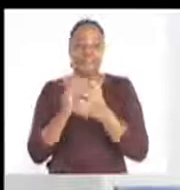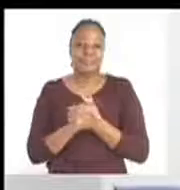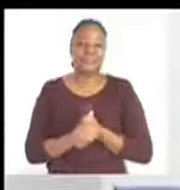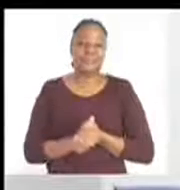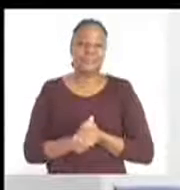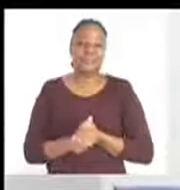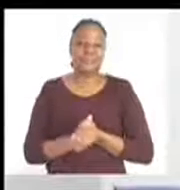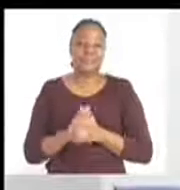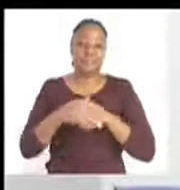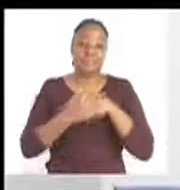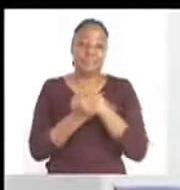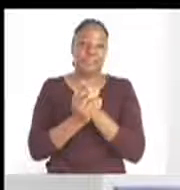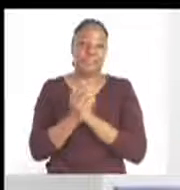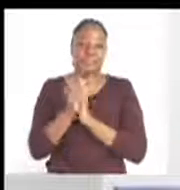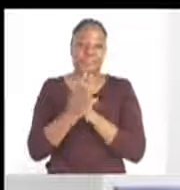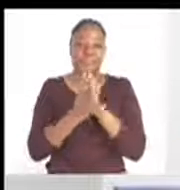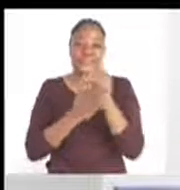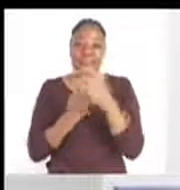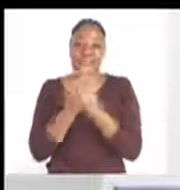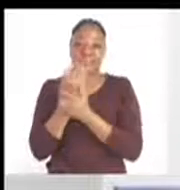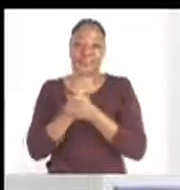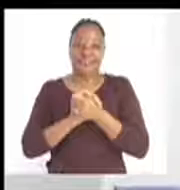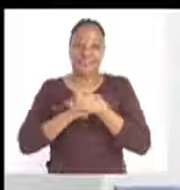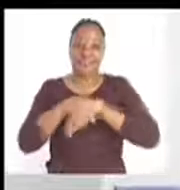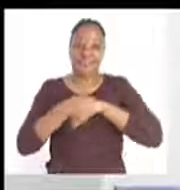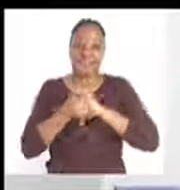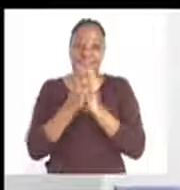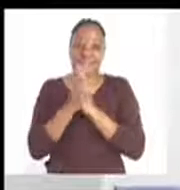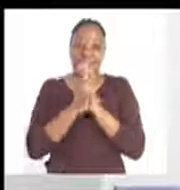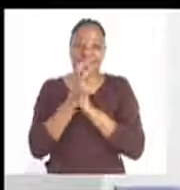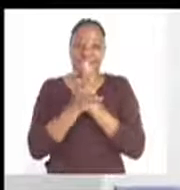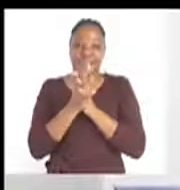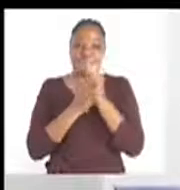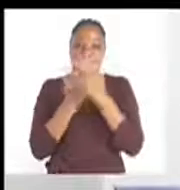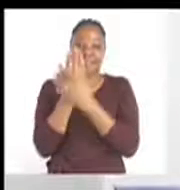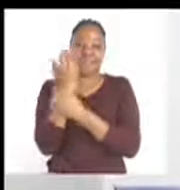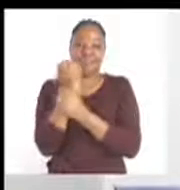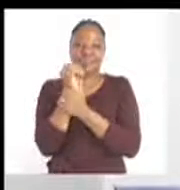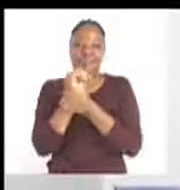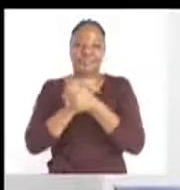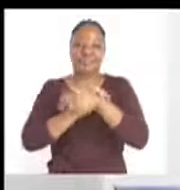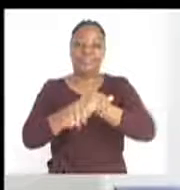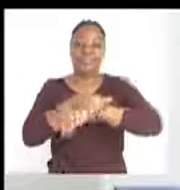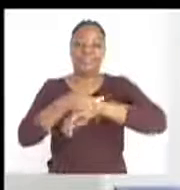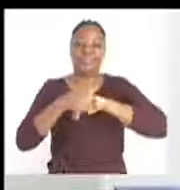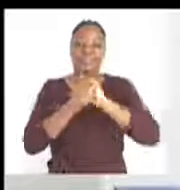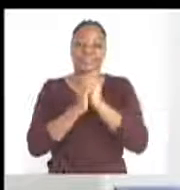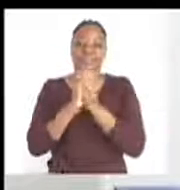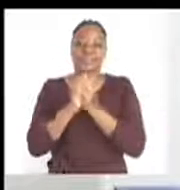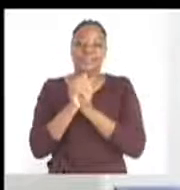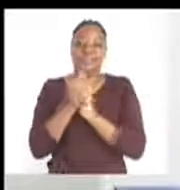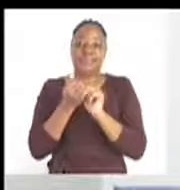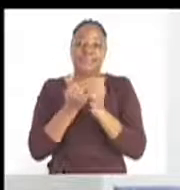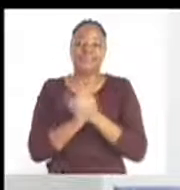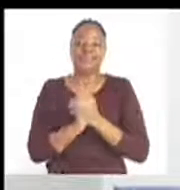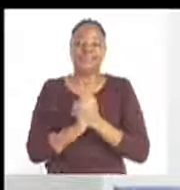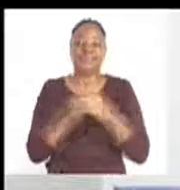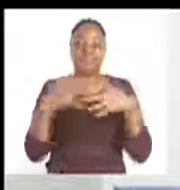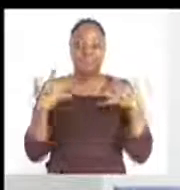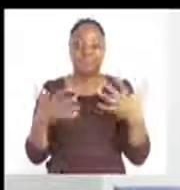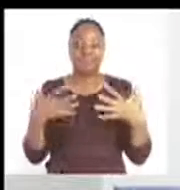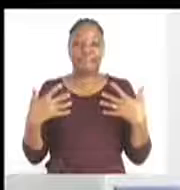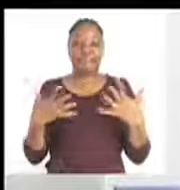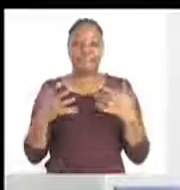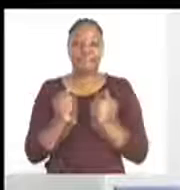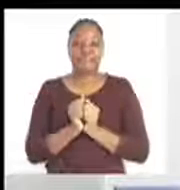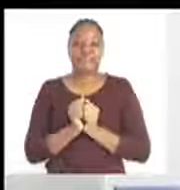Very good. Remember, inside, in between, round and round, very good. And on the wrists. And let's dry our